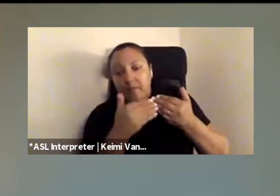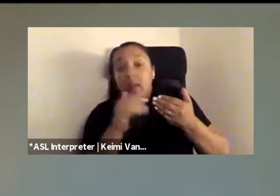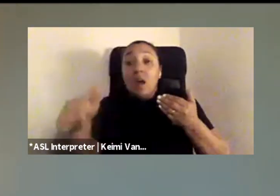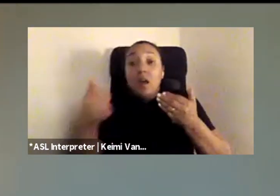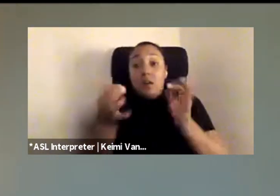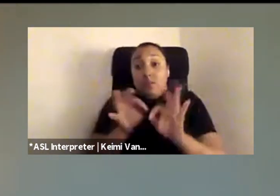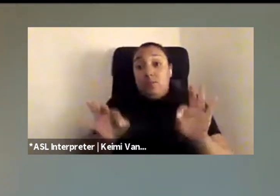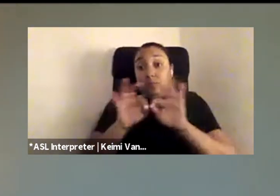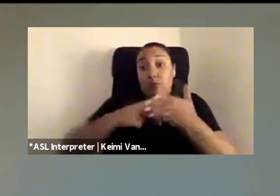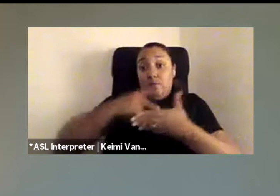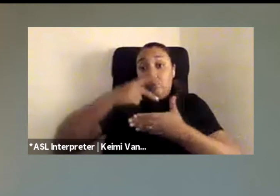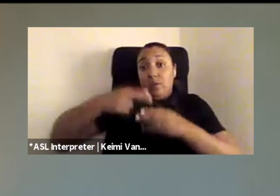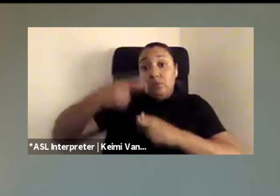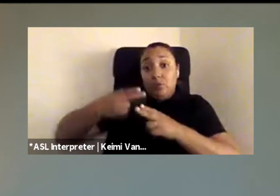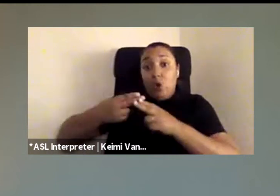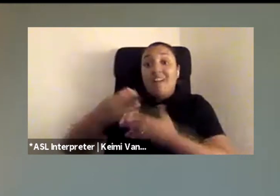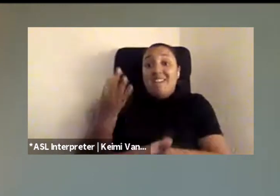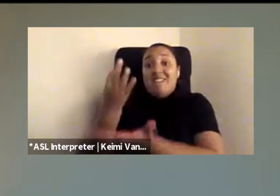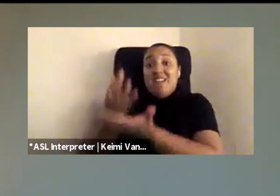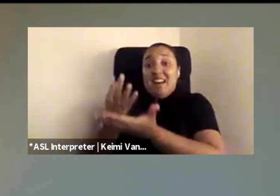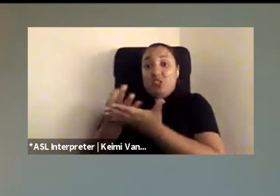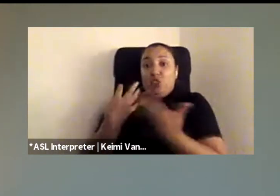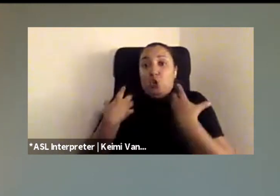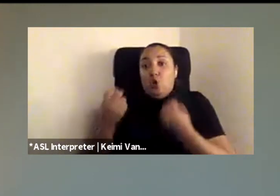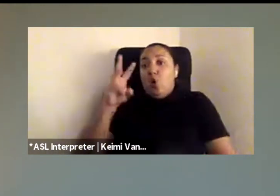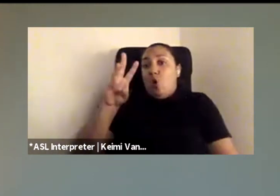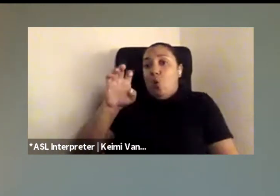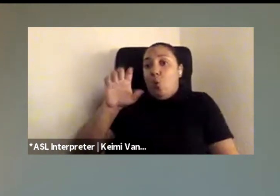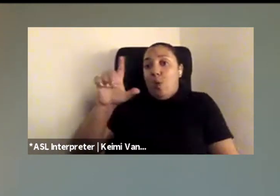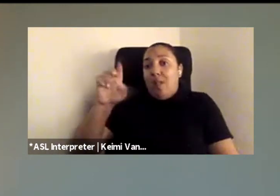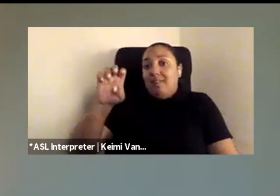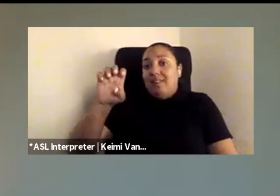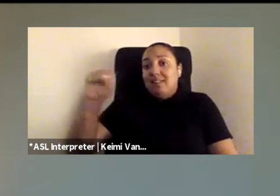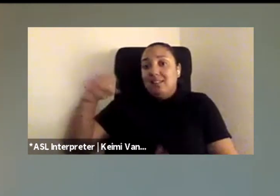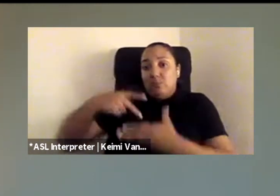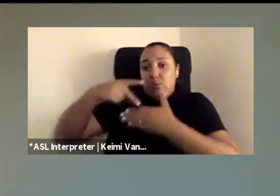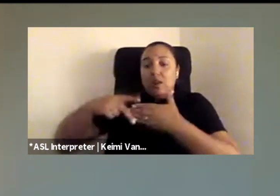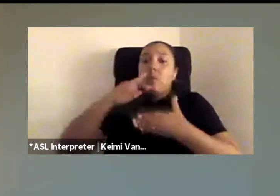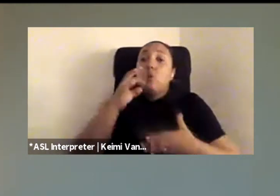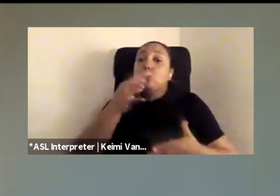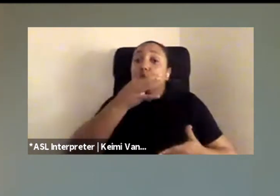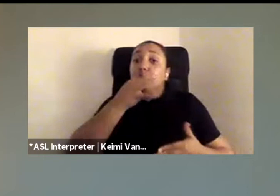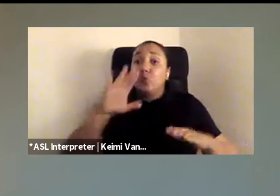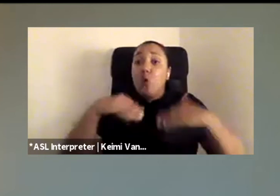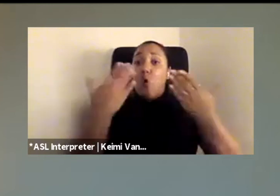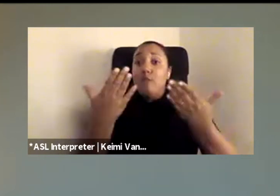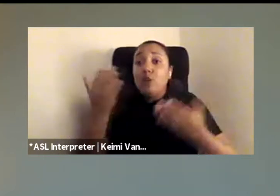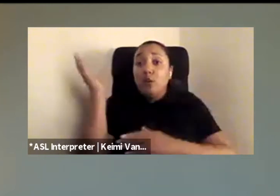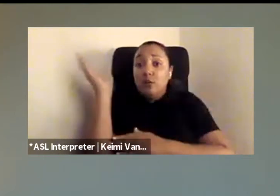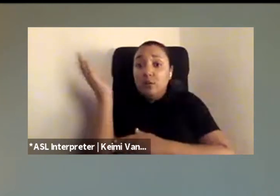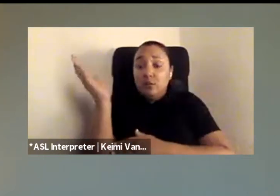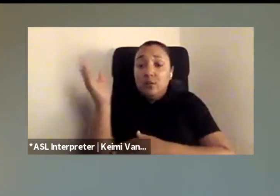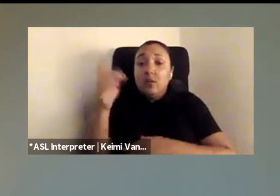have is the Financial Wellness Program. And the Financial Wellness Program will soon be offering a seminar called Managing